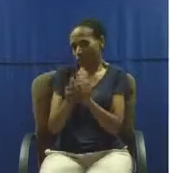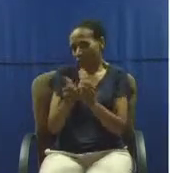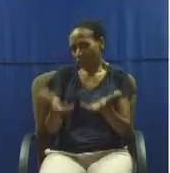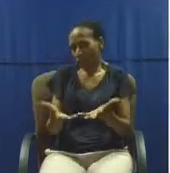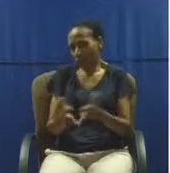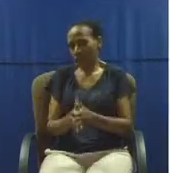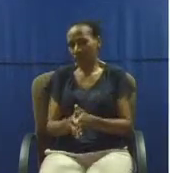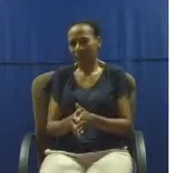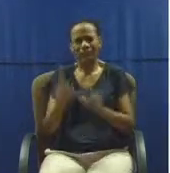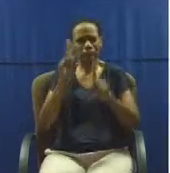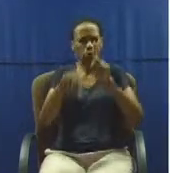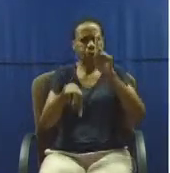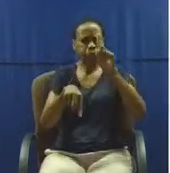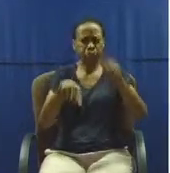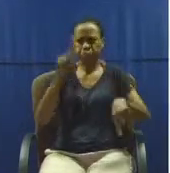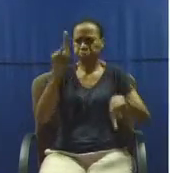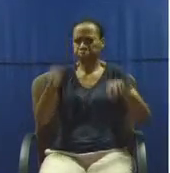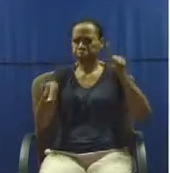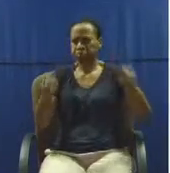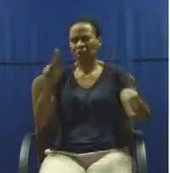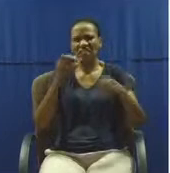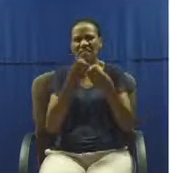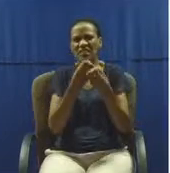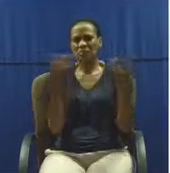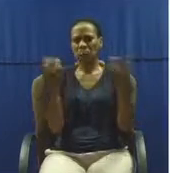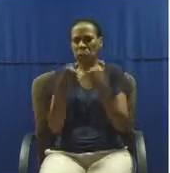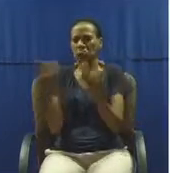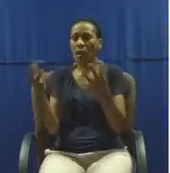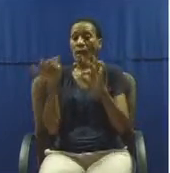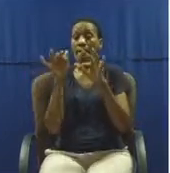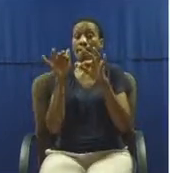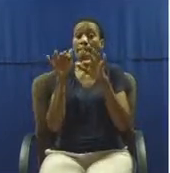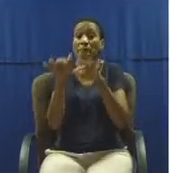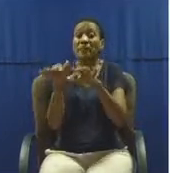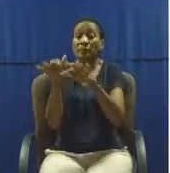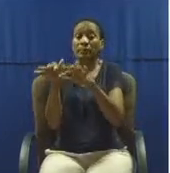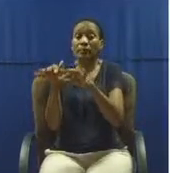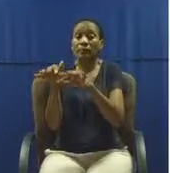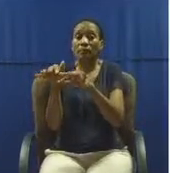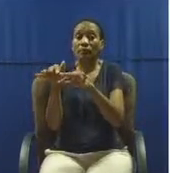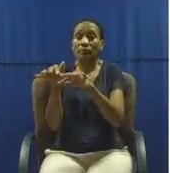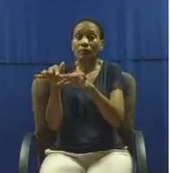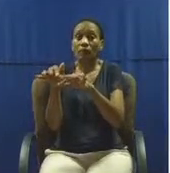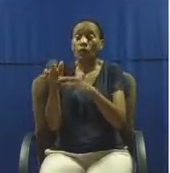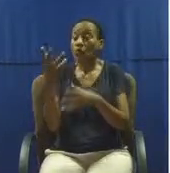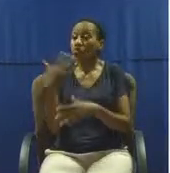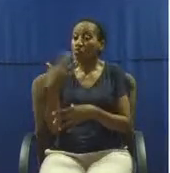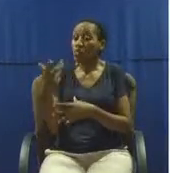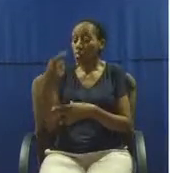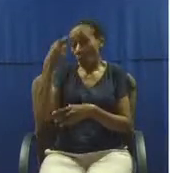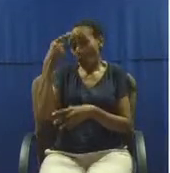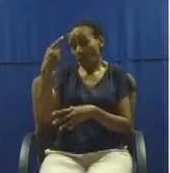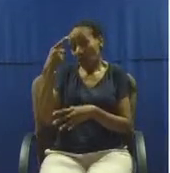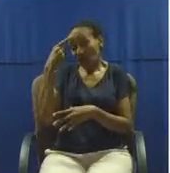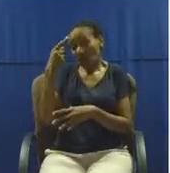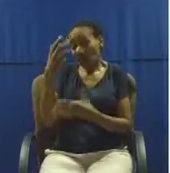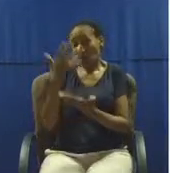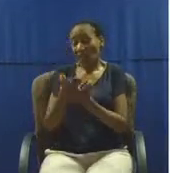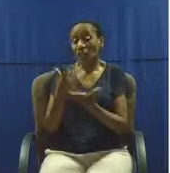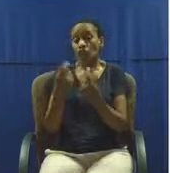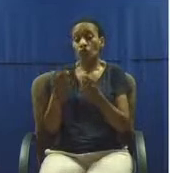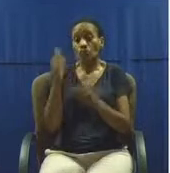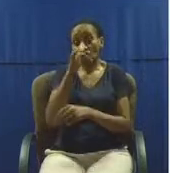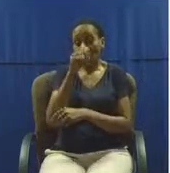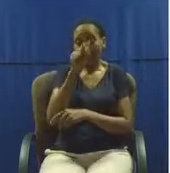a whole range of other areas where people who want to participate in criminal activity have